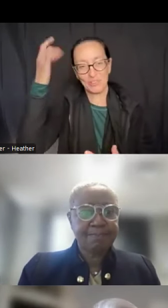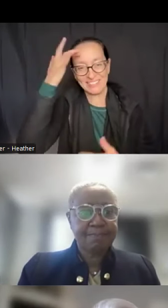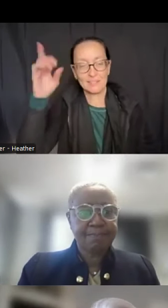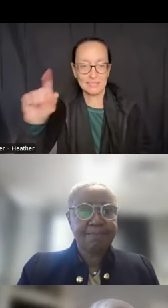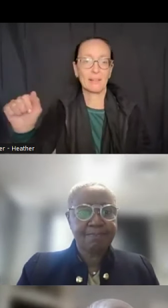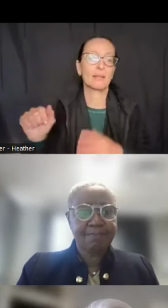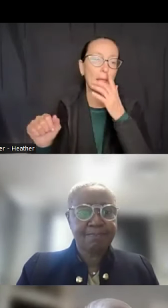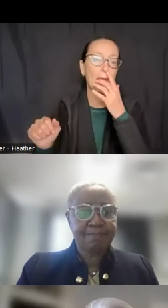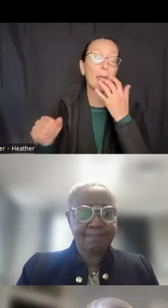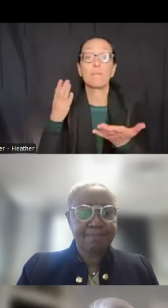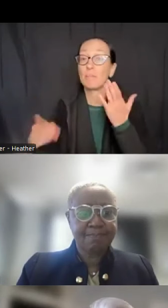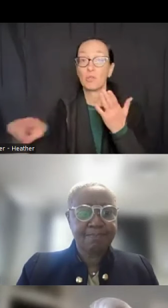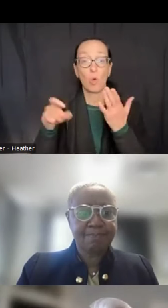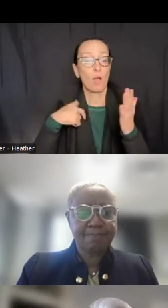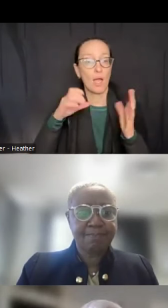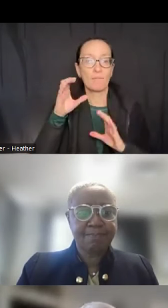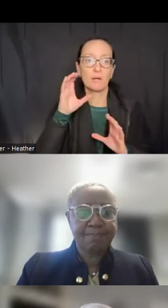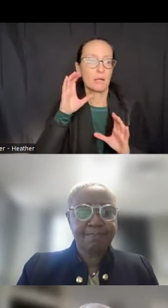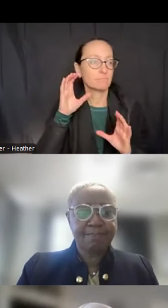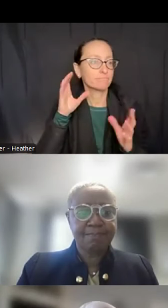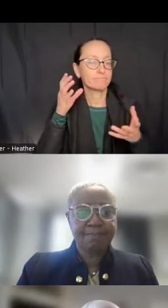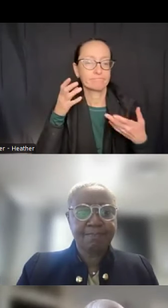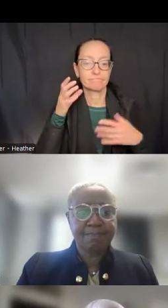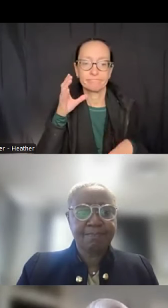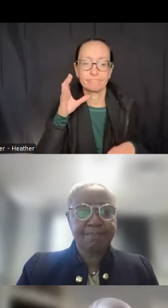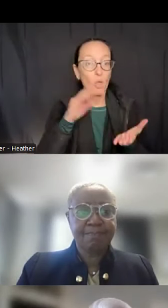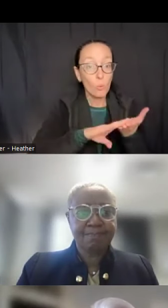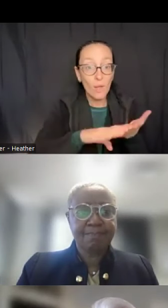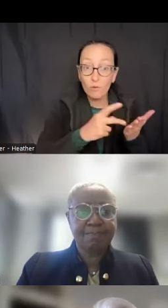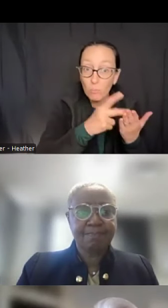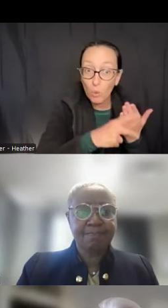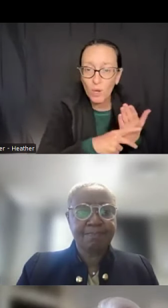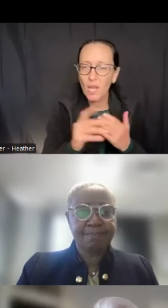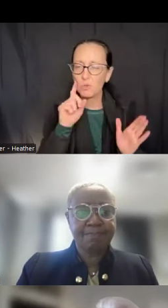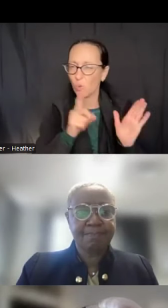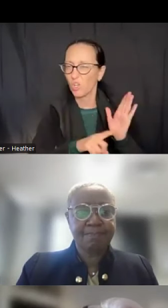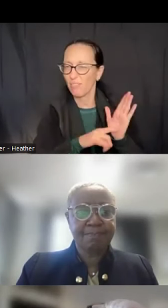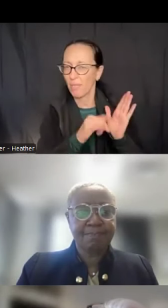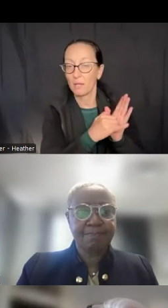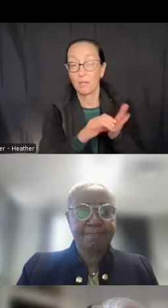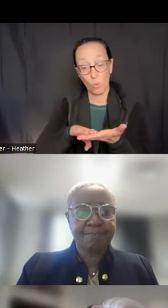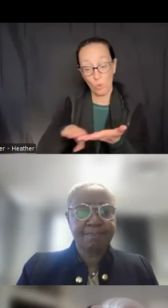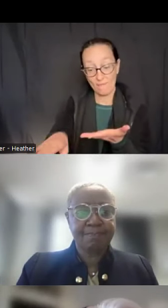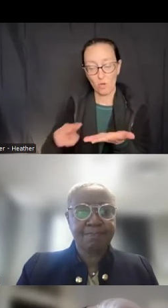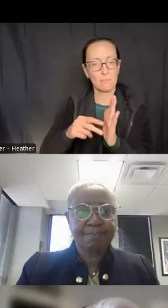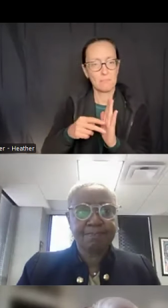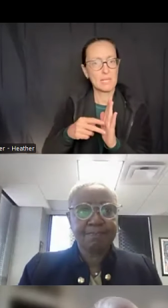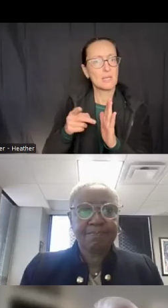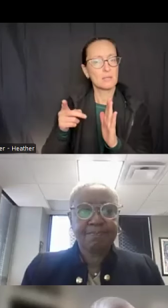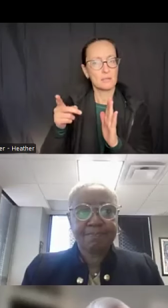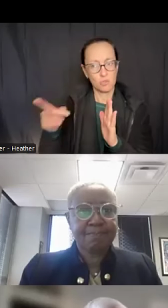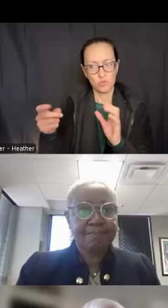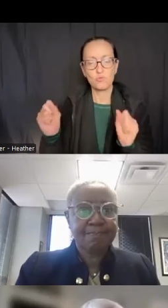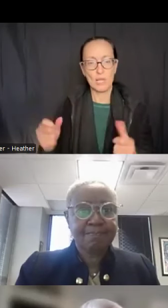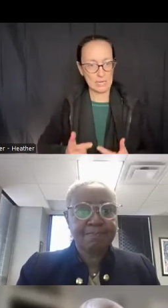explore waiver programming. Is it something that you want to try? And waivers are a way to give people a choice, to live in an institution